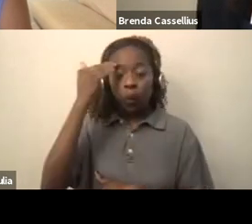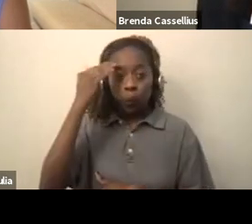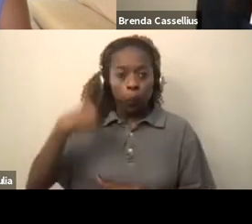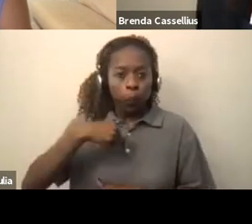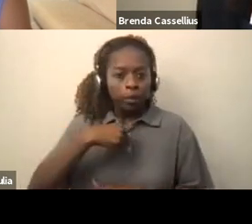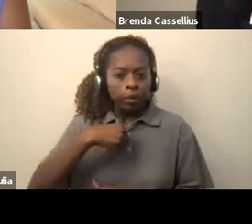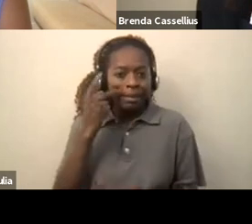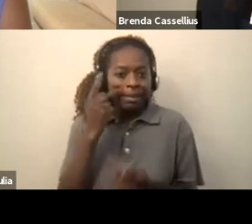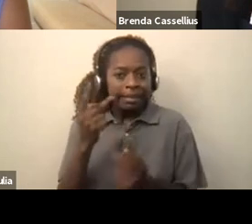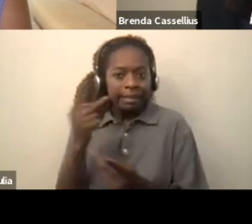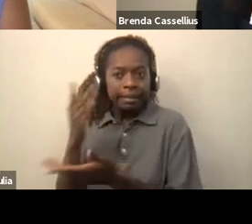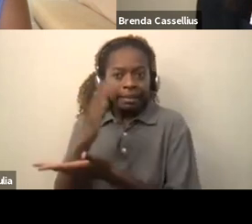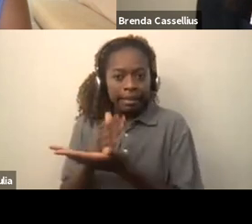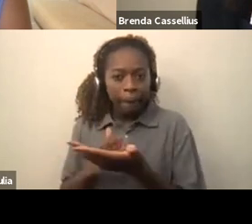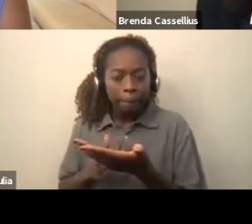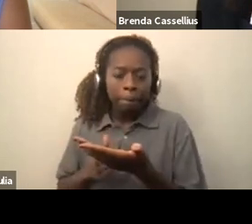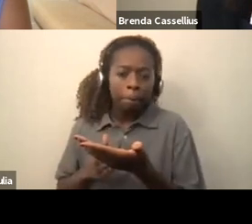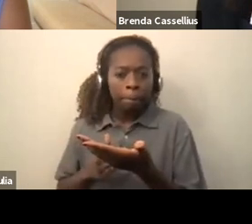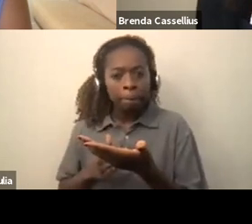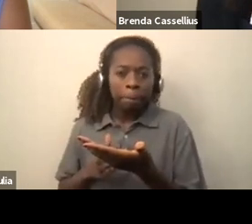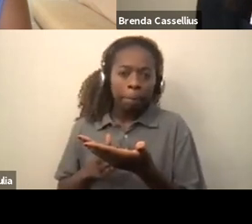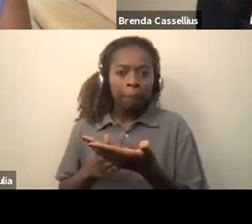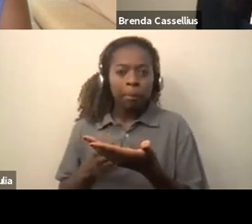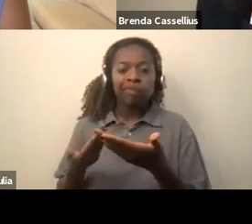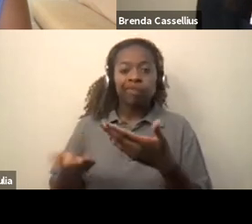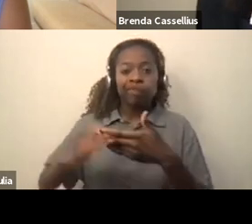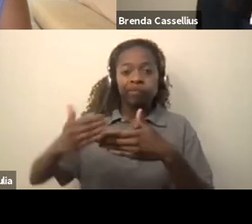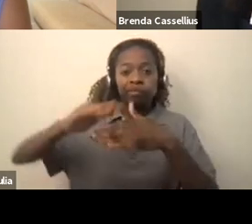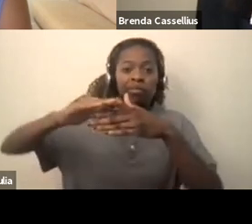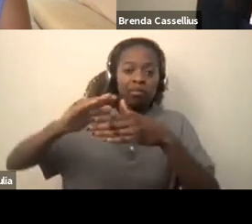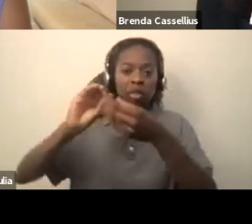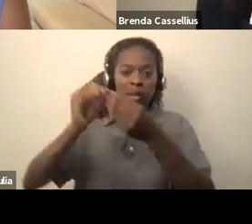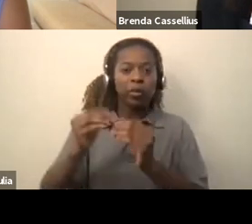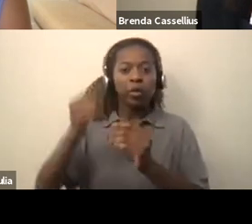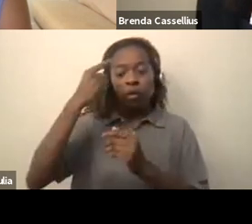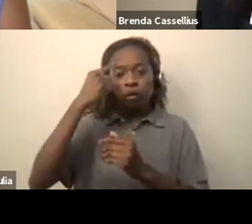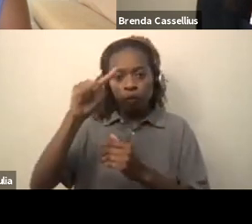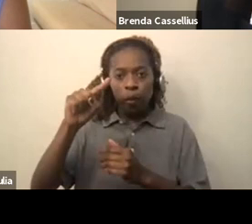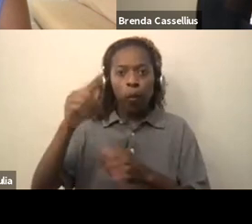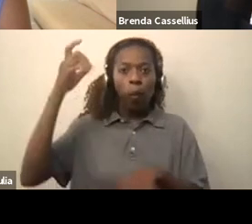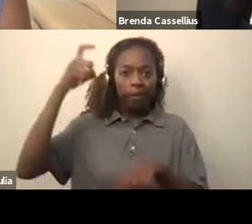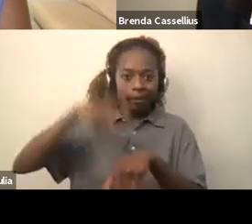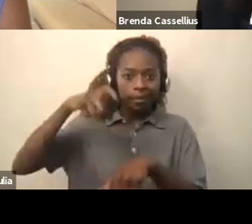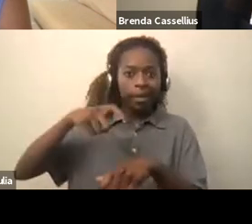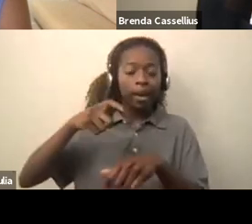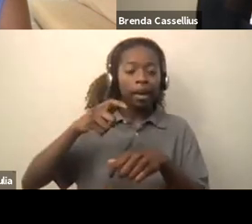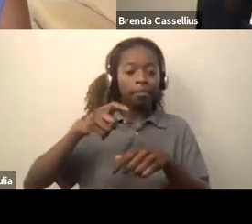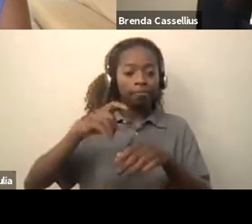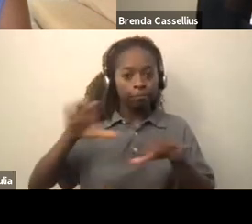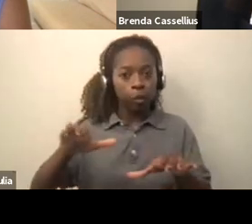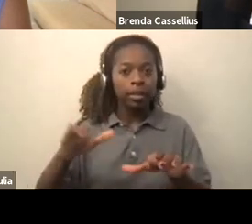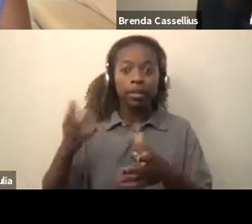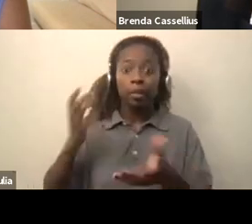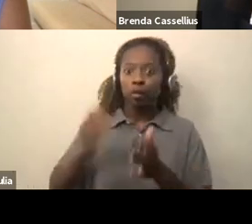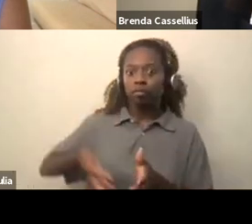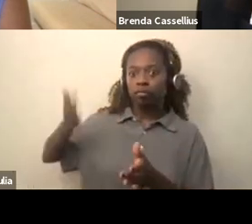seeing some perhaps increased numbers on on-time performance in comparison to years past but the way i